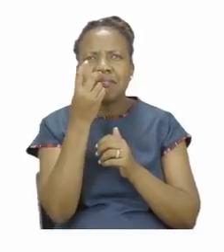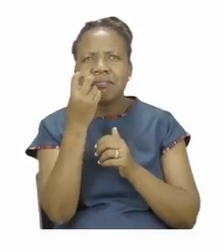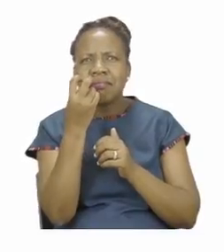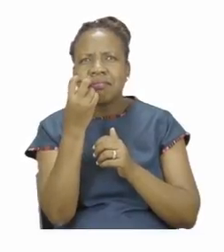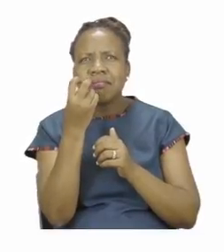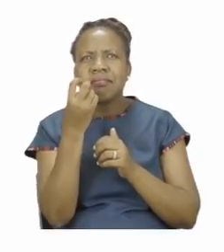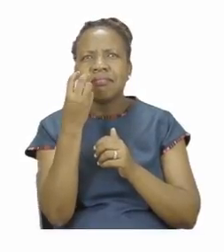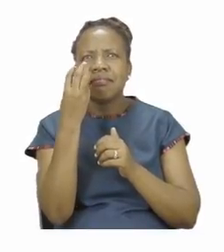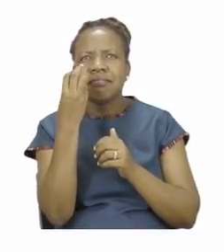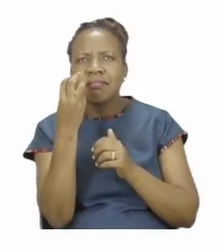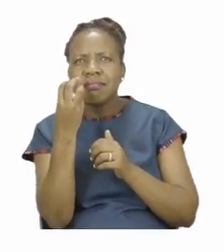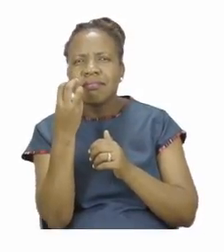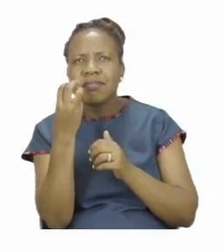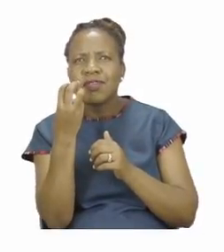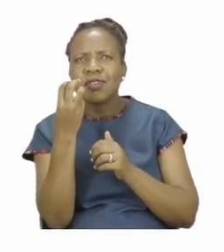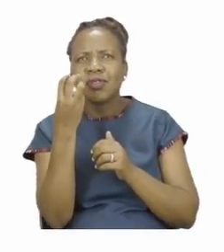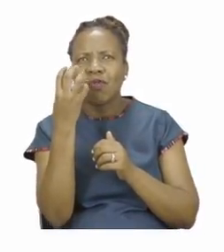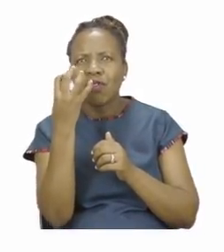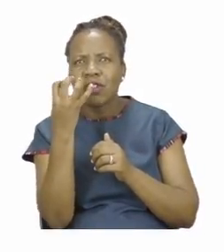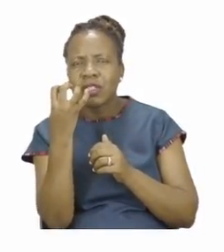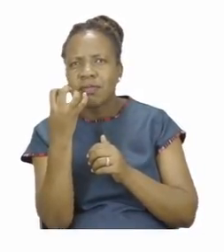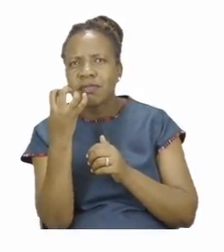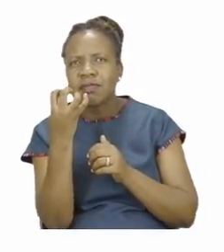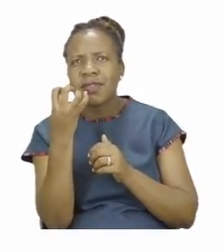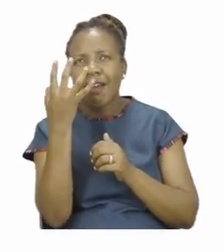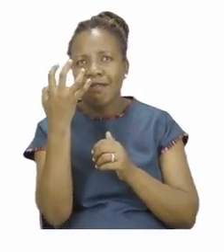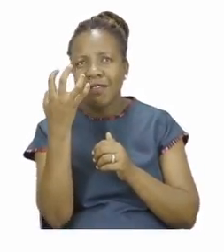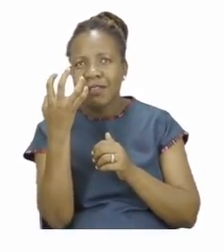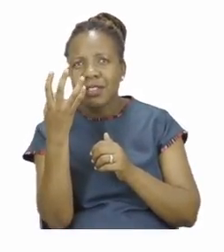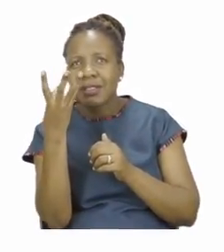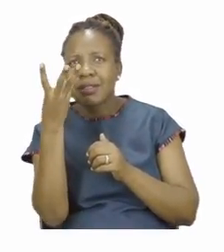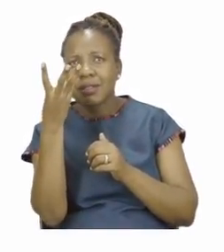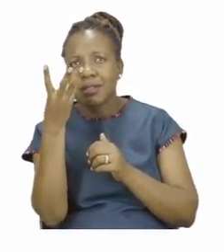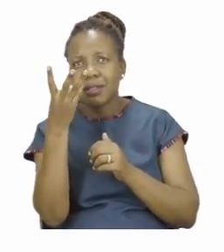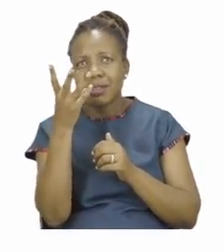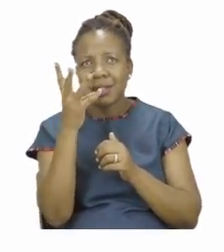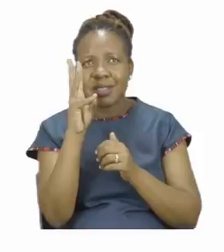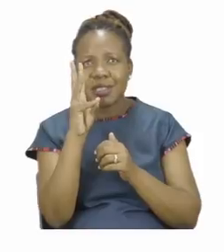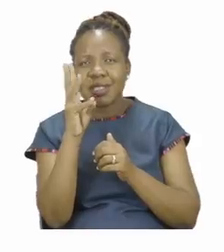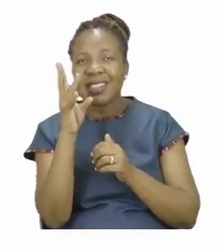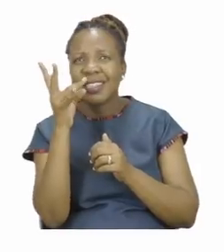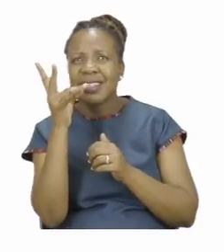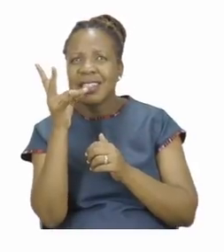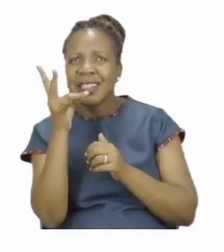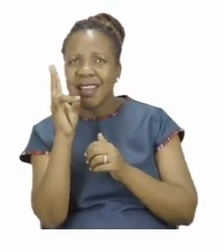20, 30, 40, 50,